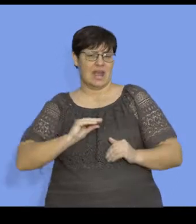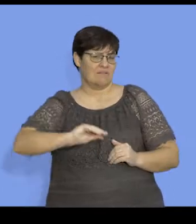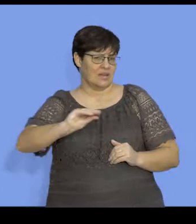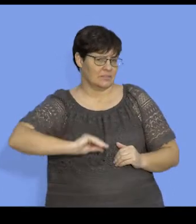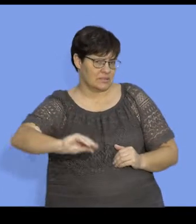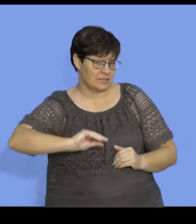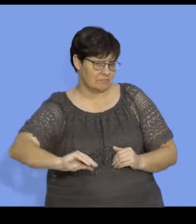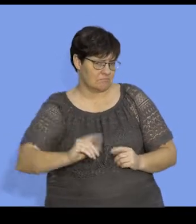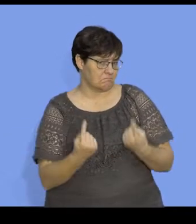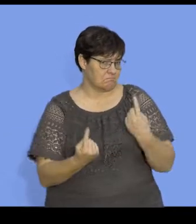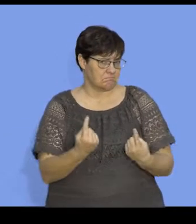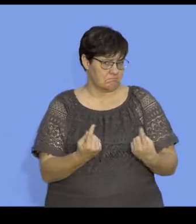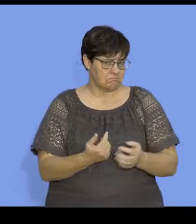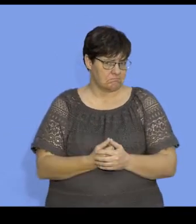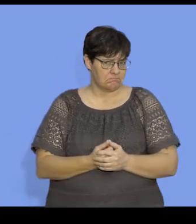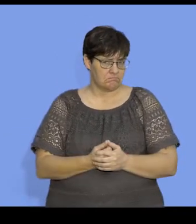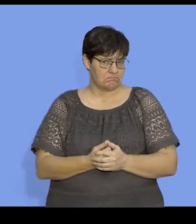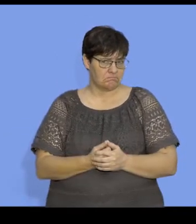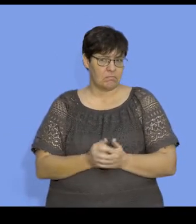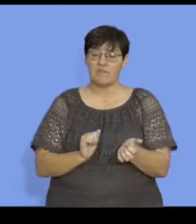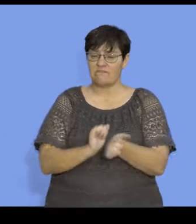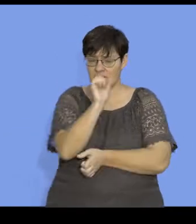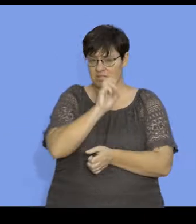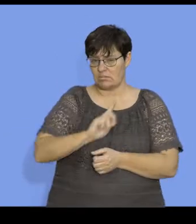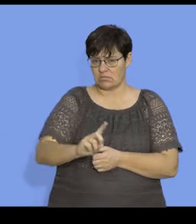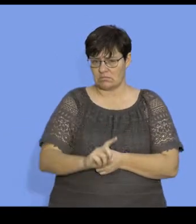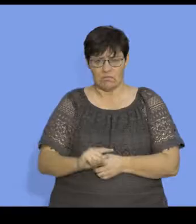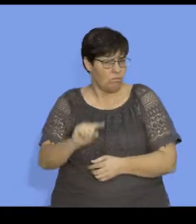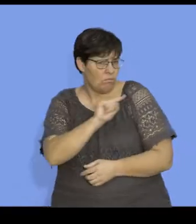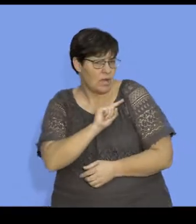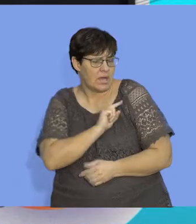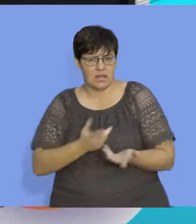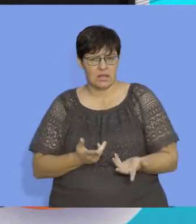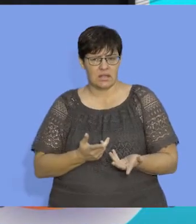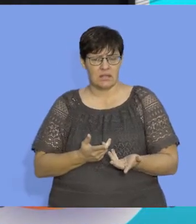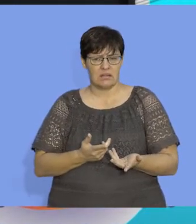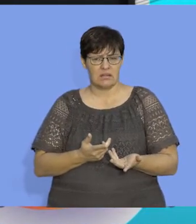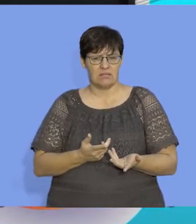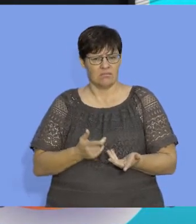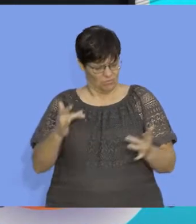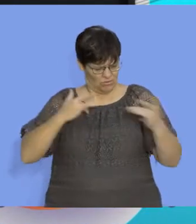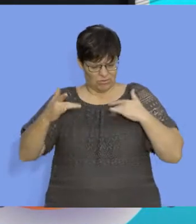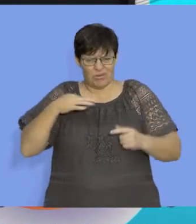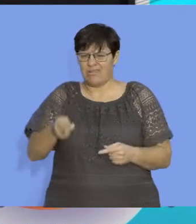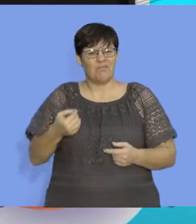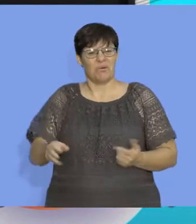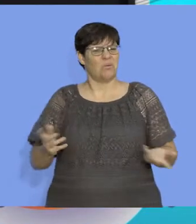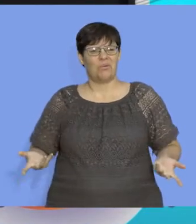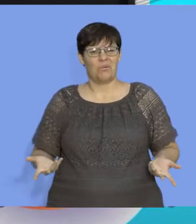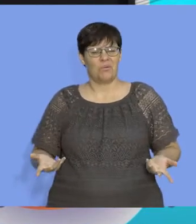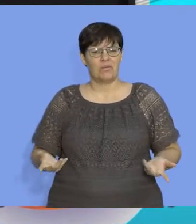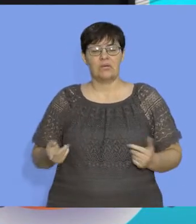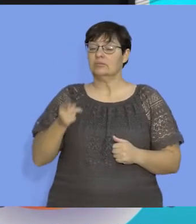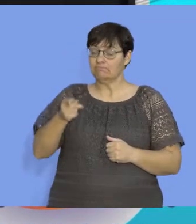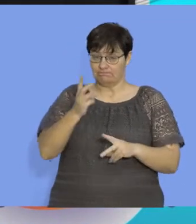fixed deposits? And why? Well, why should it impact? Why should we worry about it? Once again, let's take an